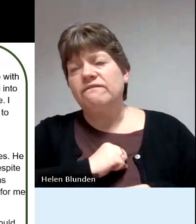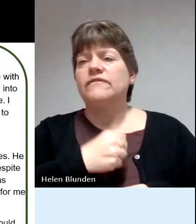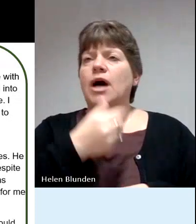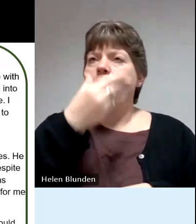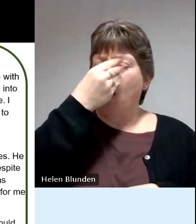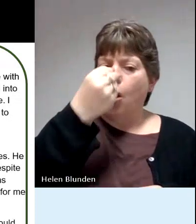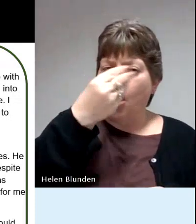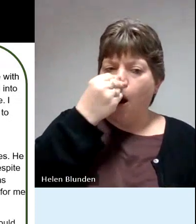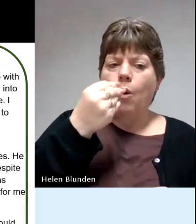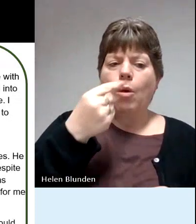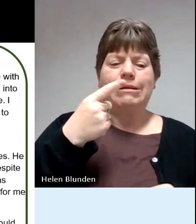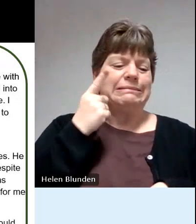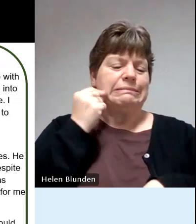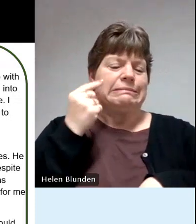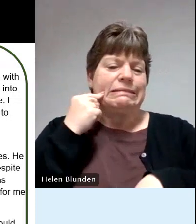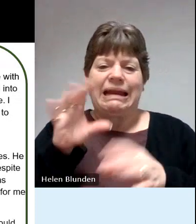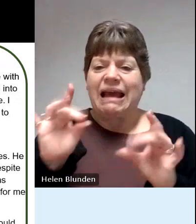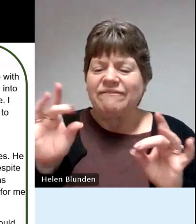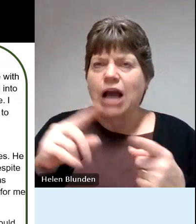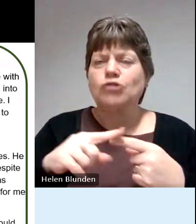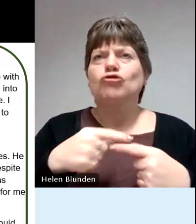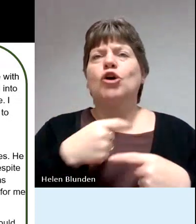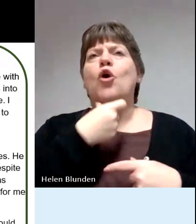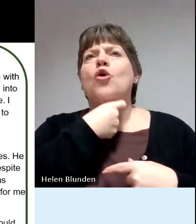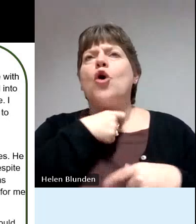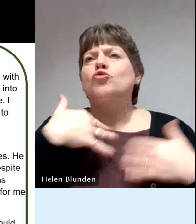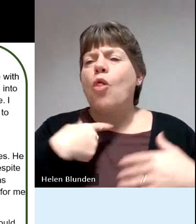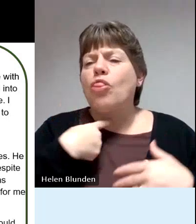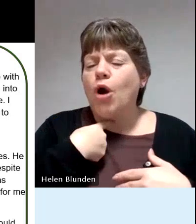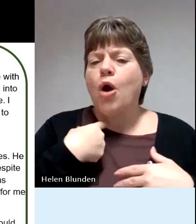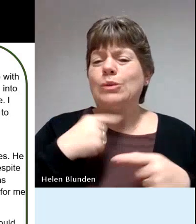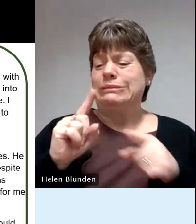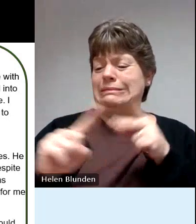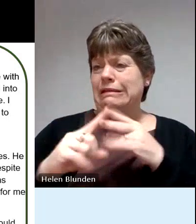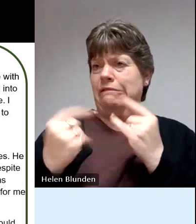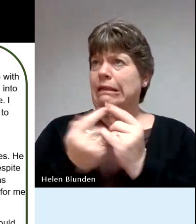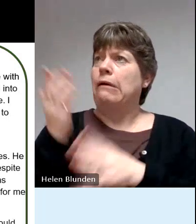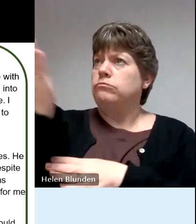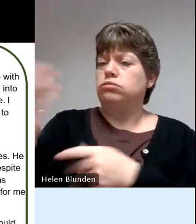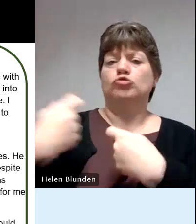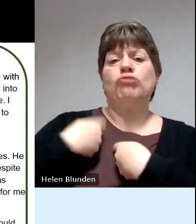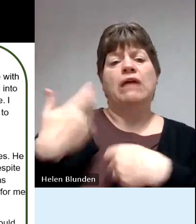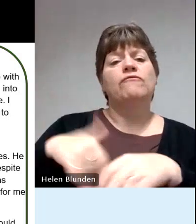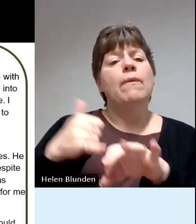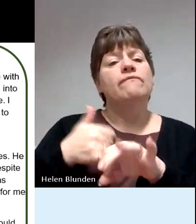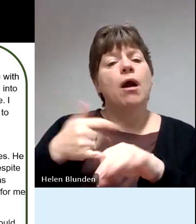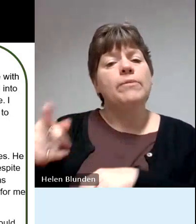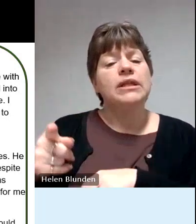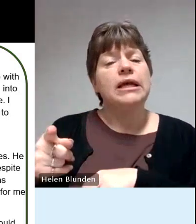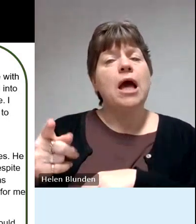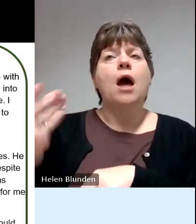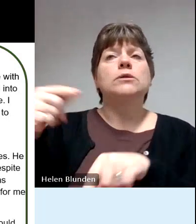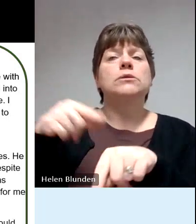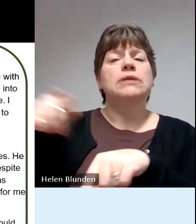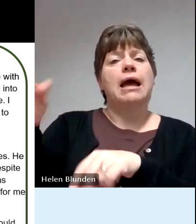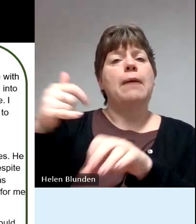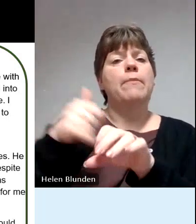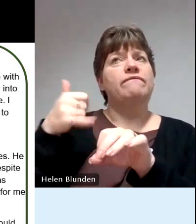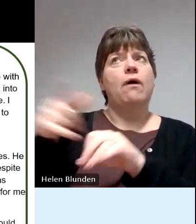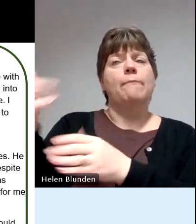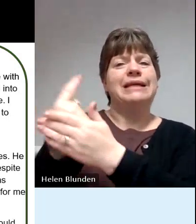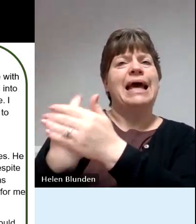skin infections and sore throats. And via different mechanisms, sometimes because those pharmacies are